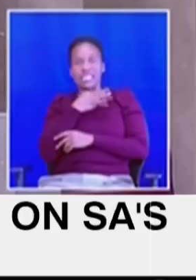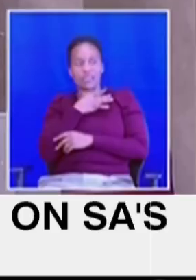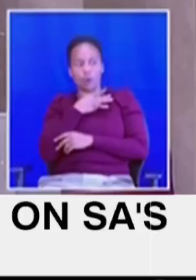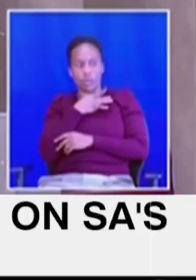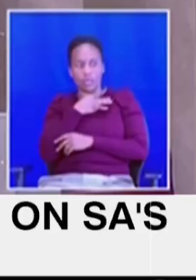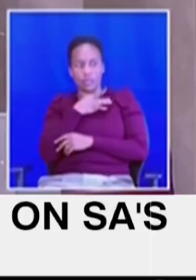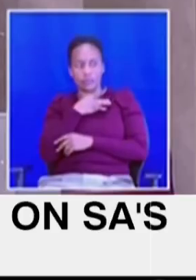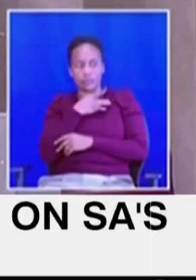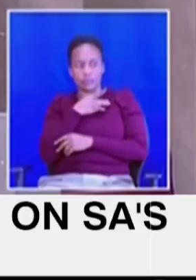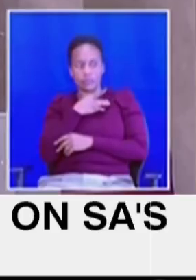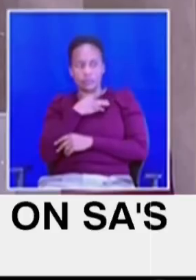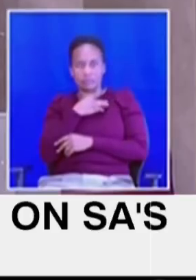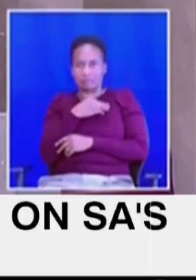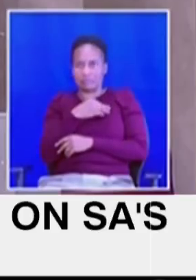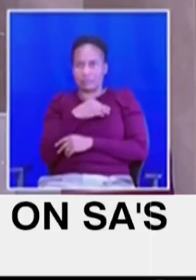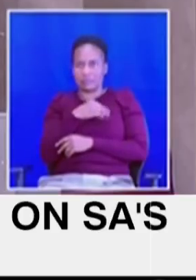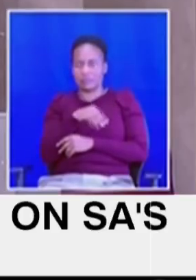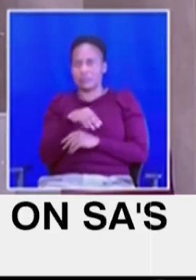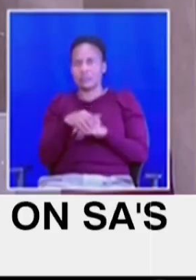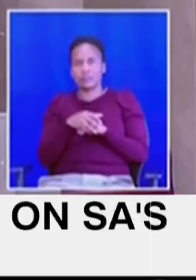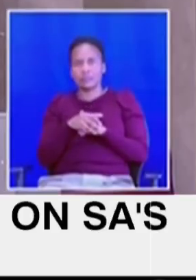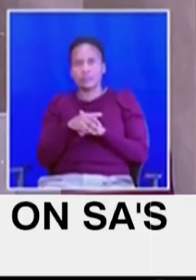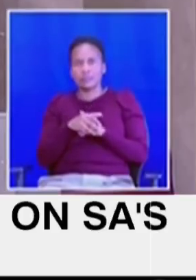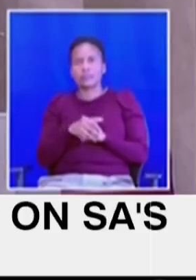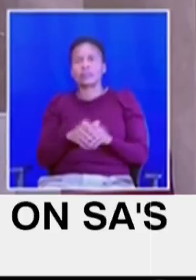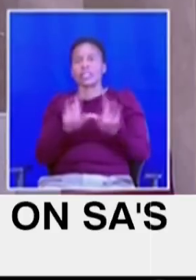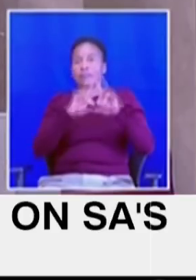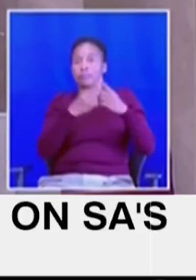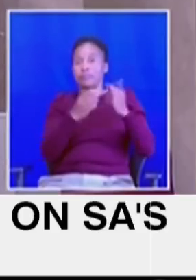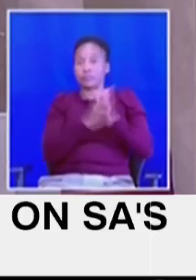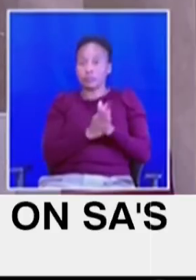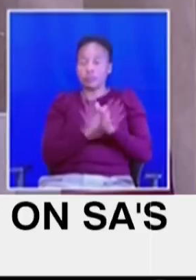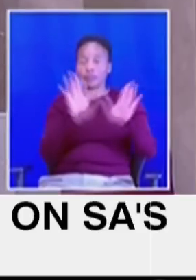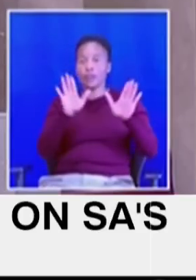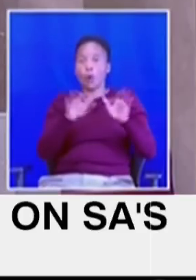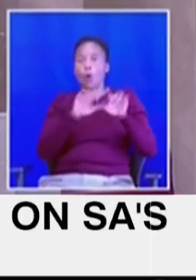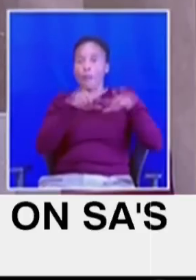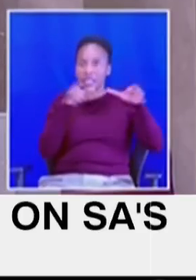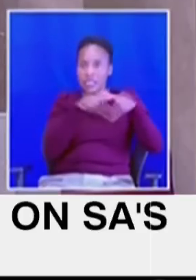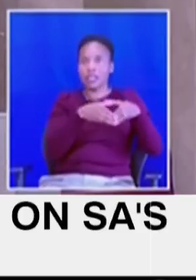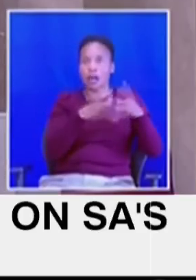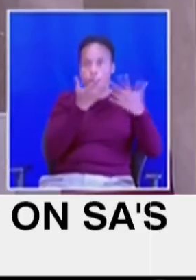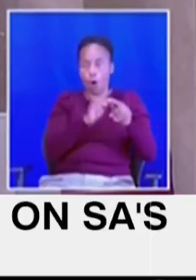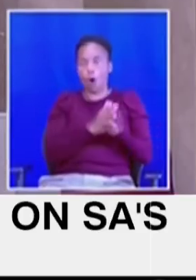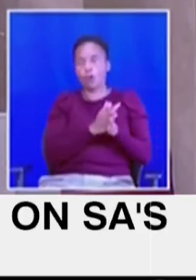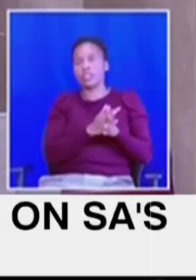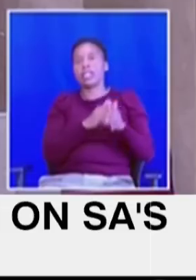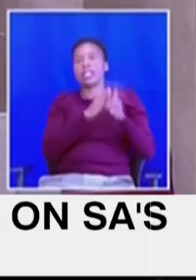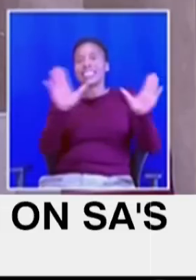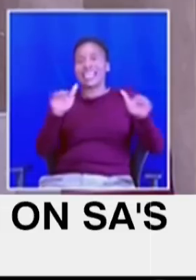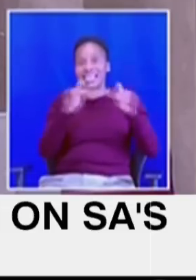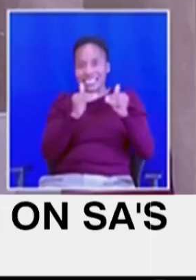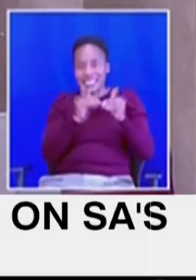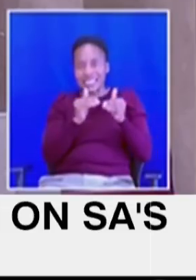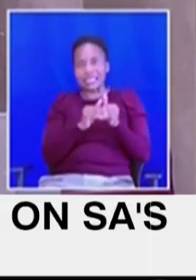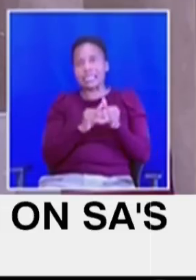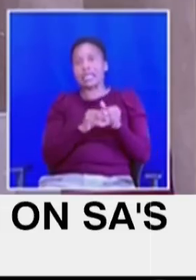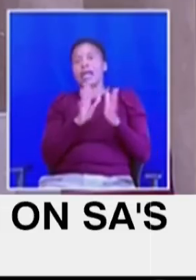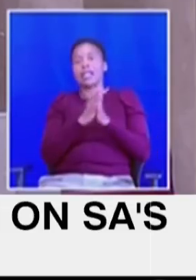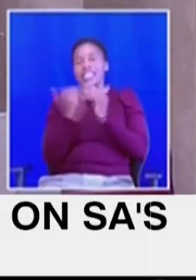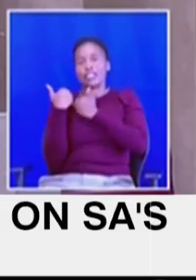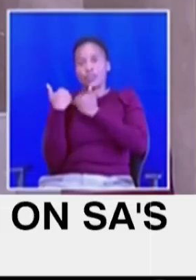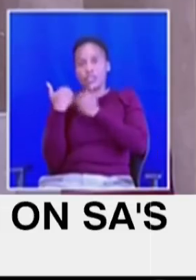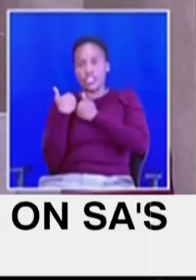Through the Cabinet Committee on Justice, Crime Prevention and Security,